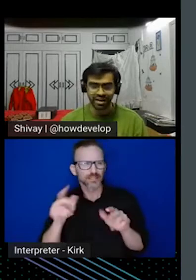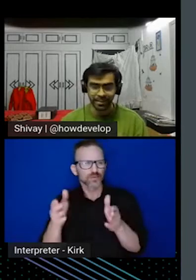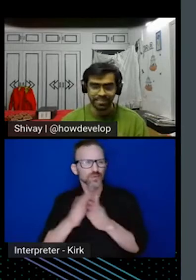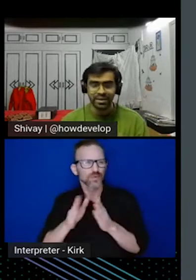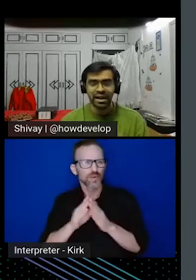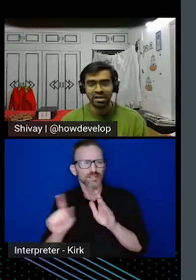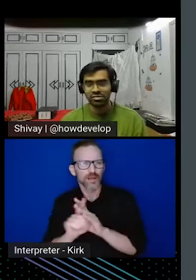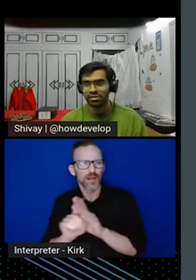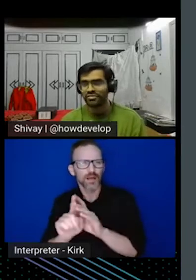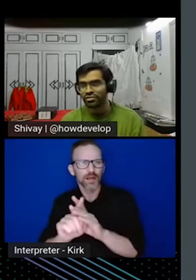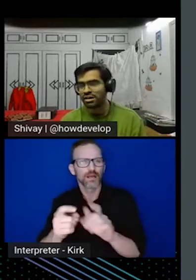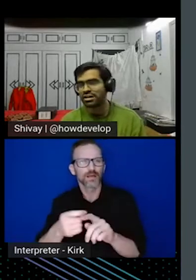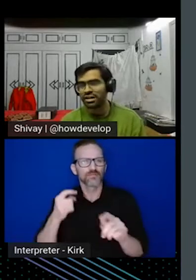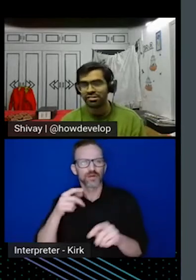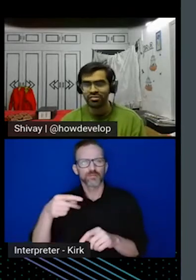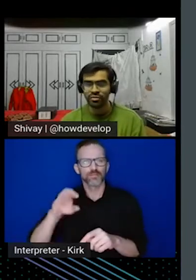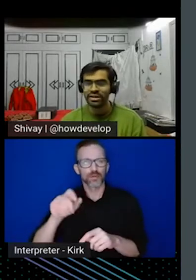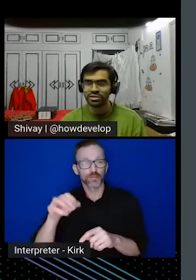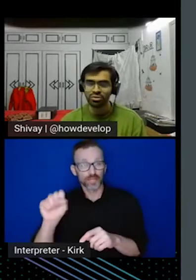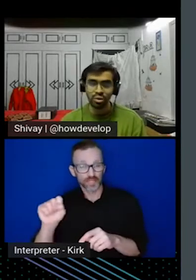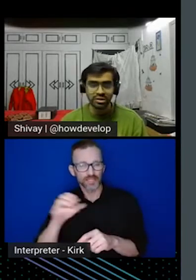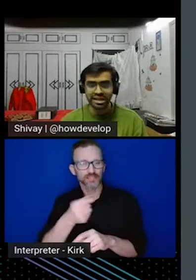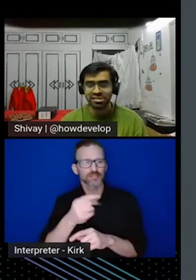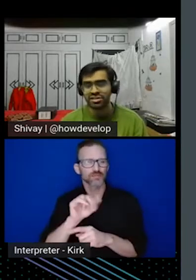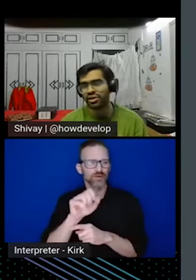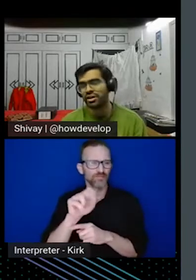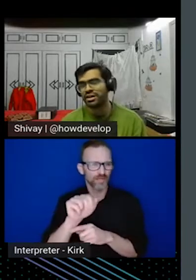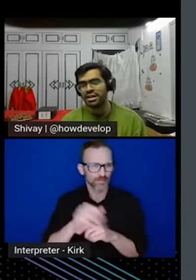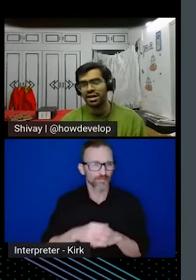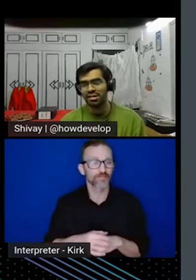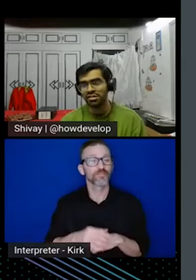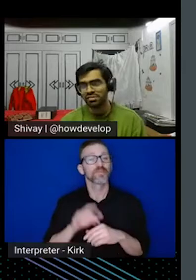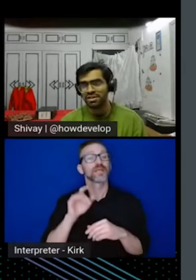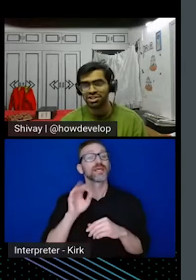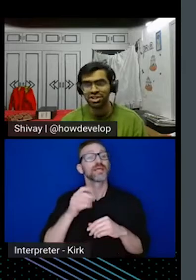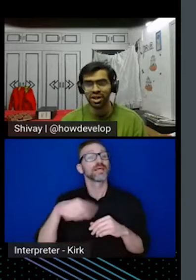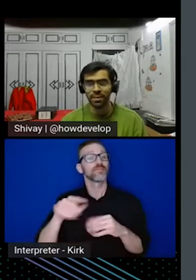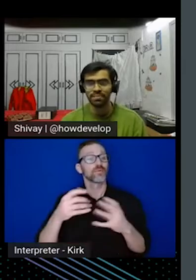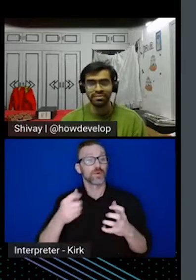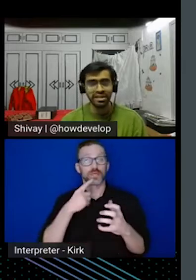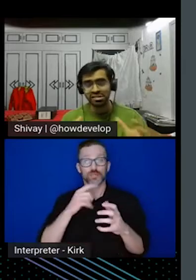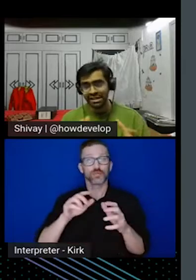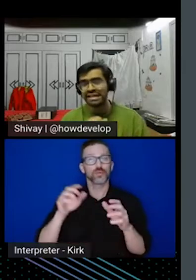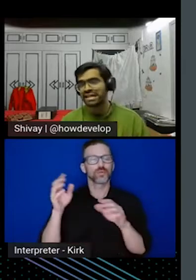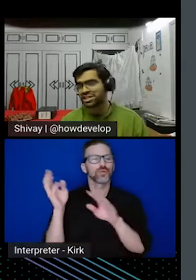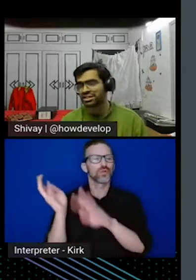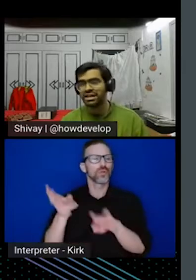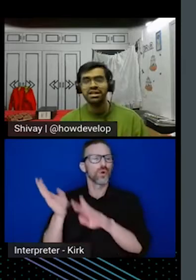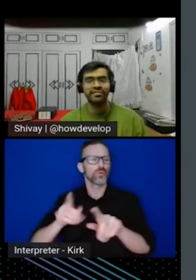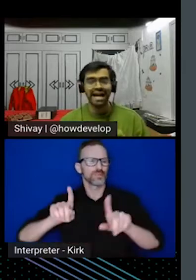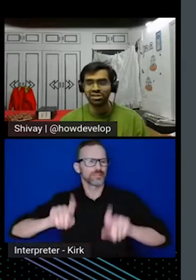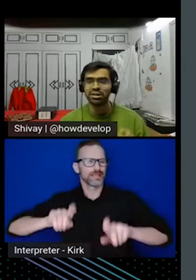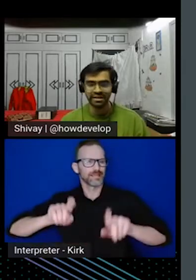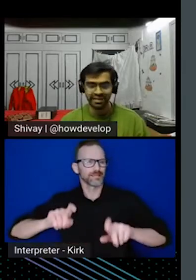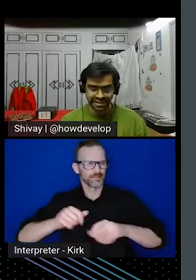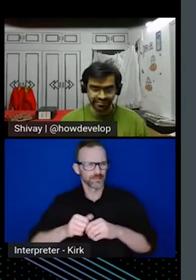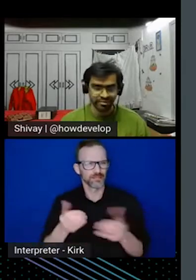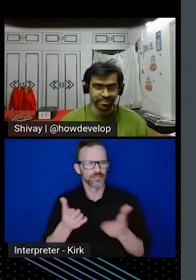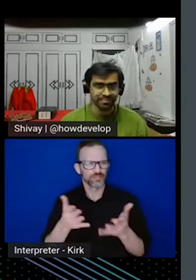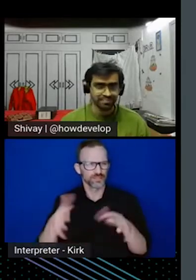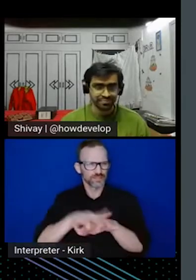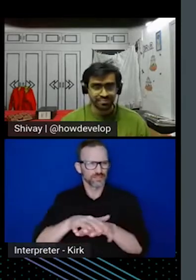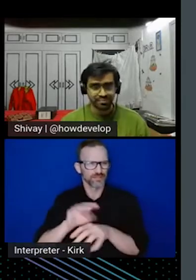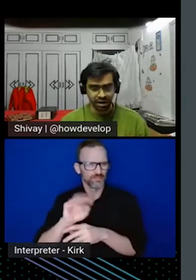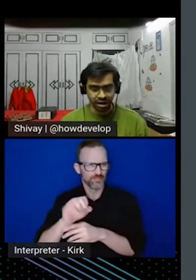and Grafana. So if you are like sort of looking to load test your service mesh, this integration will actually be quite